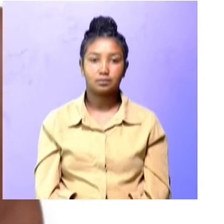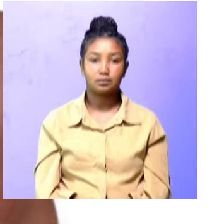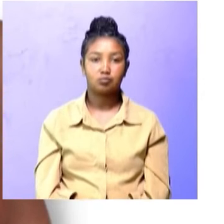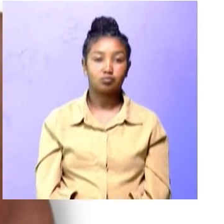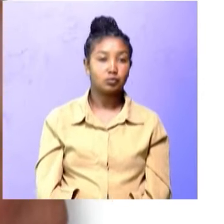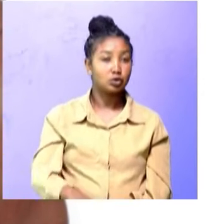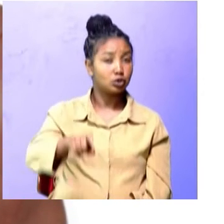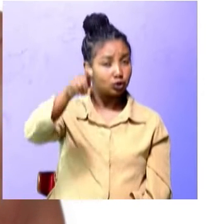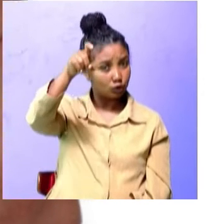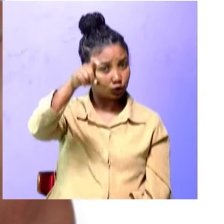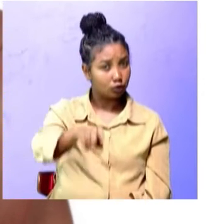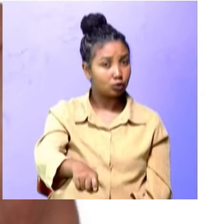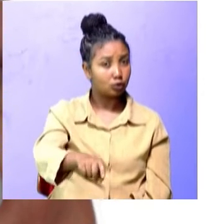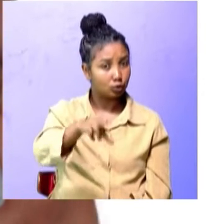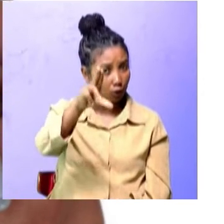not be